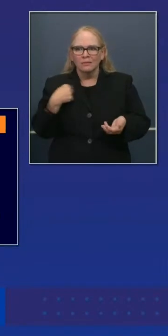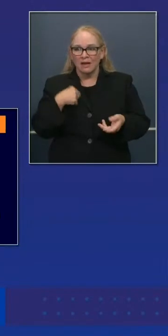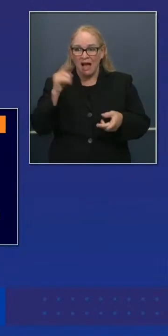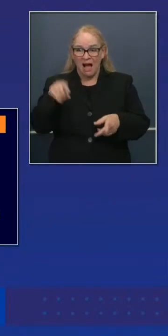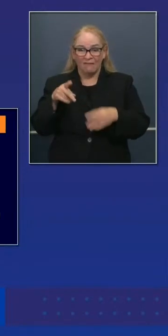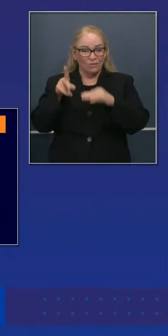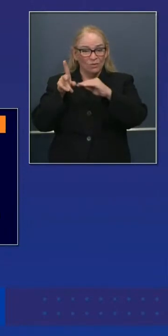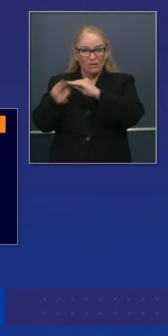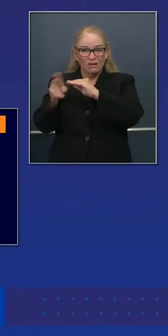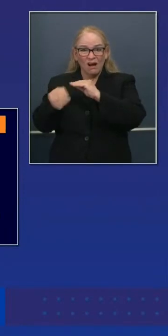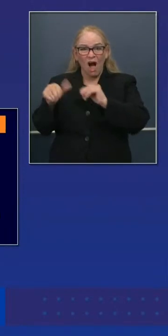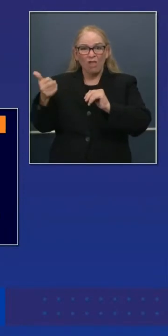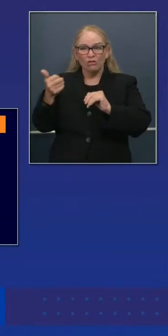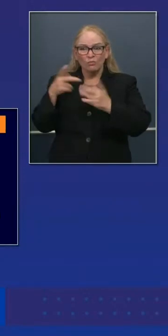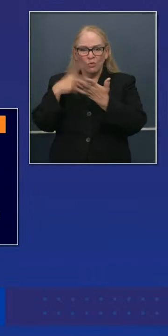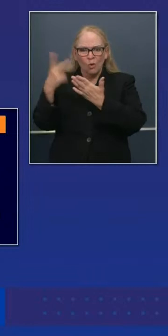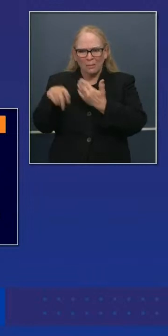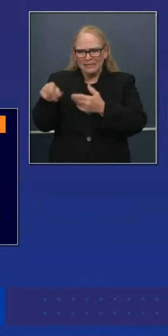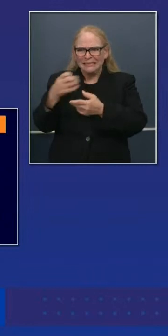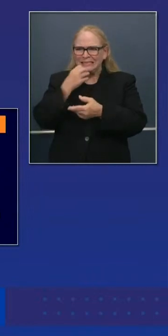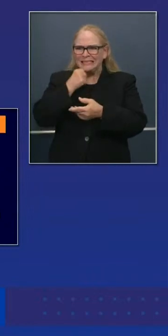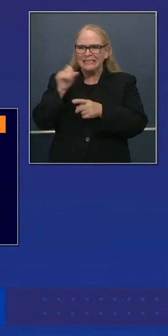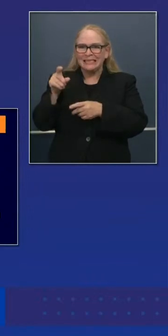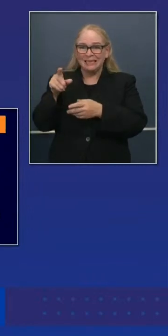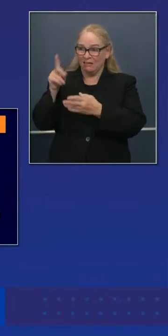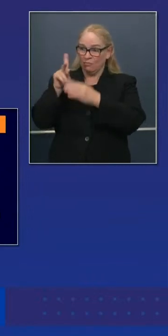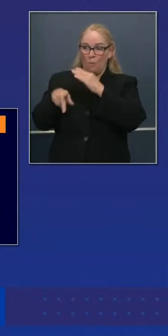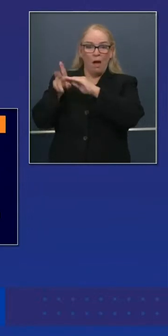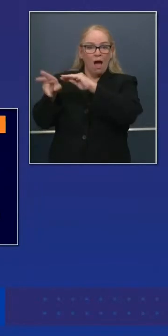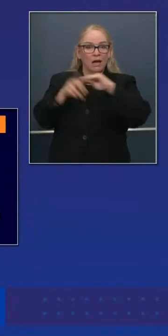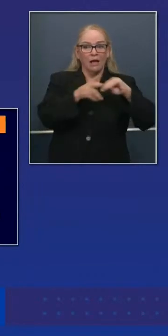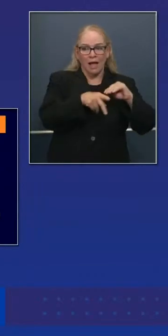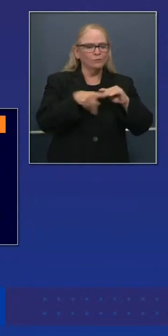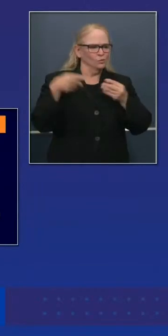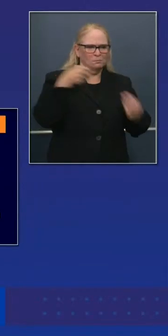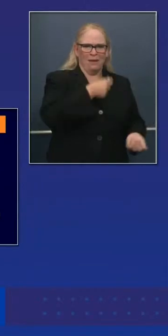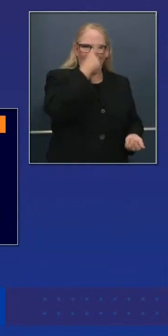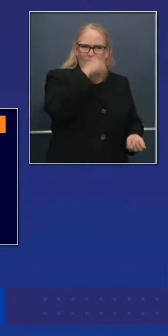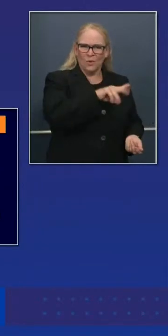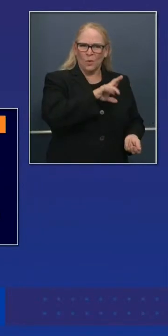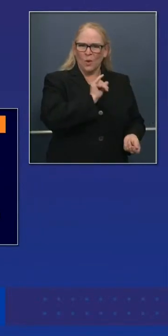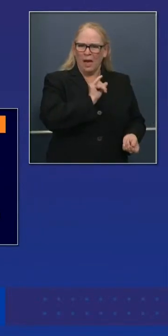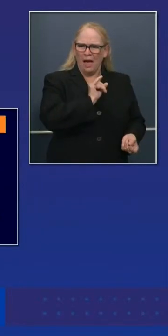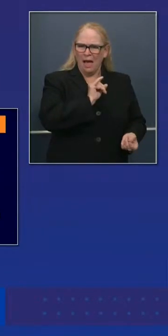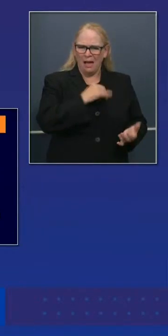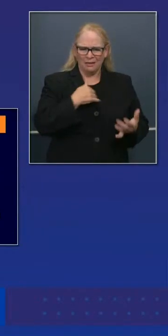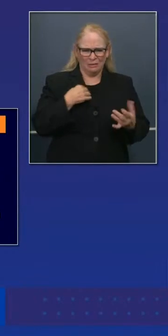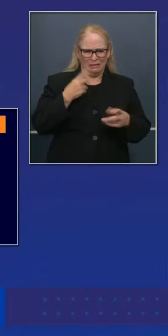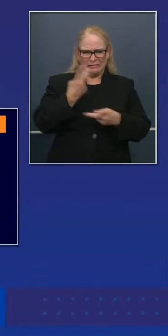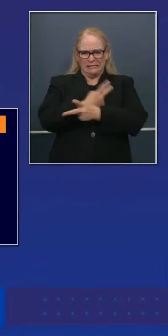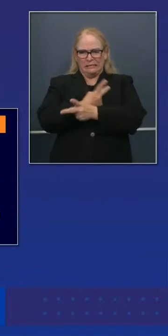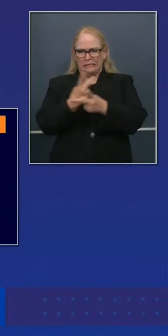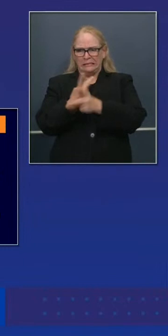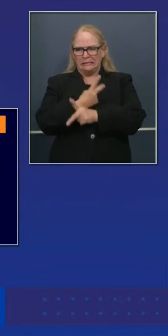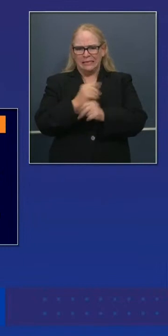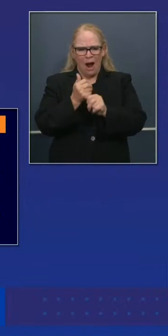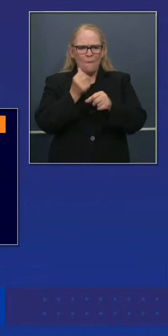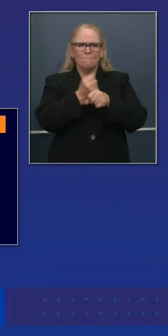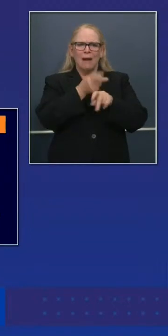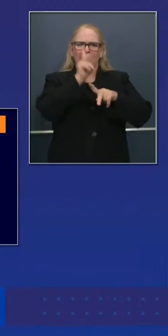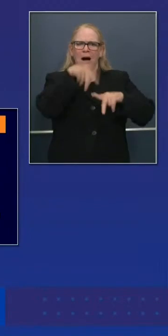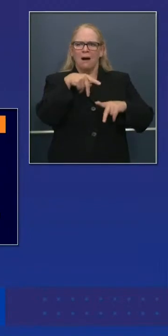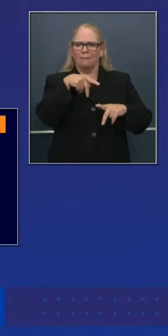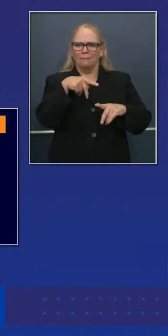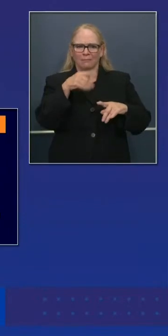we'd otherwise have to cut, or revenue we would have to generate to make up for that gap.